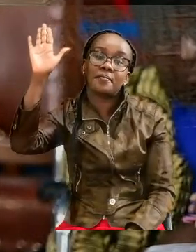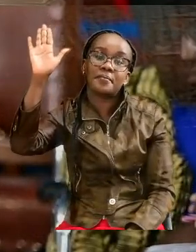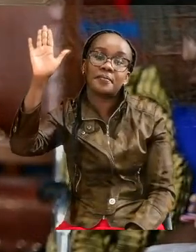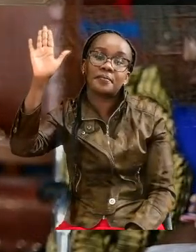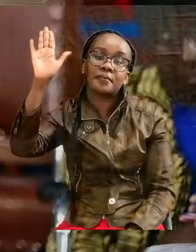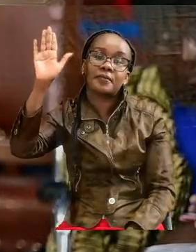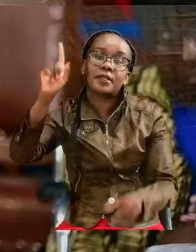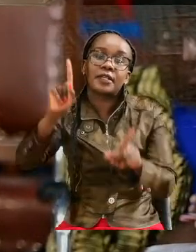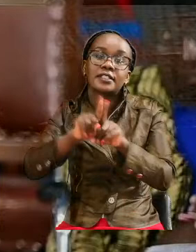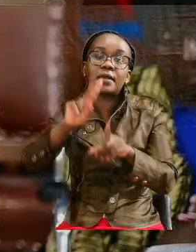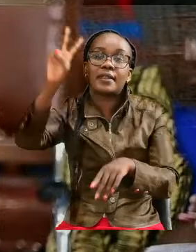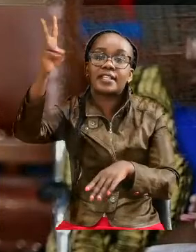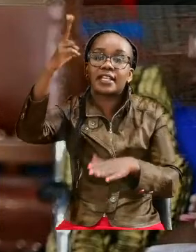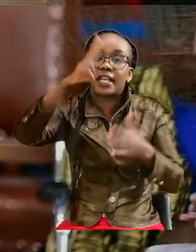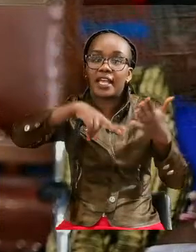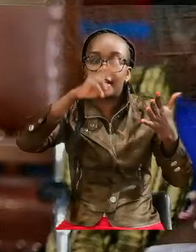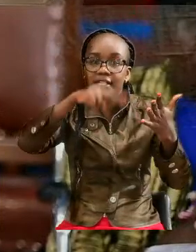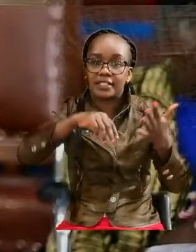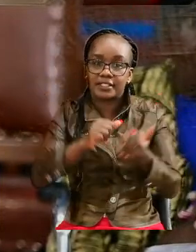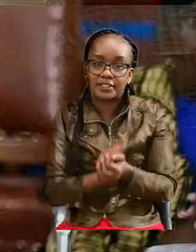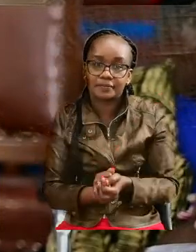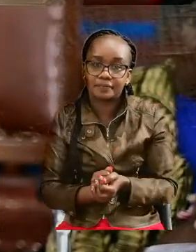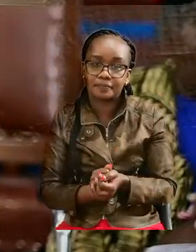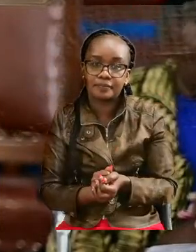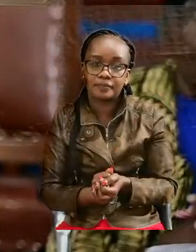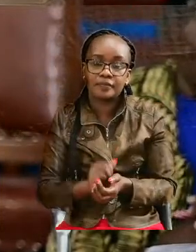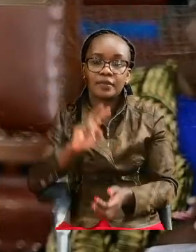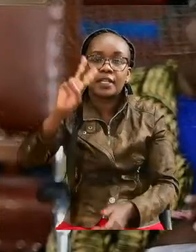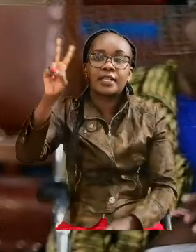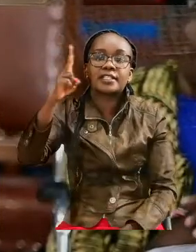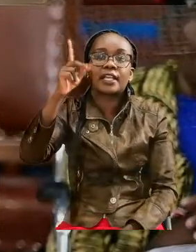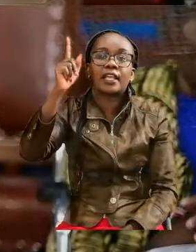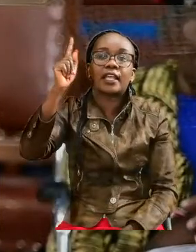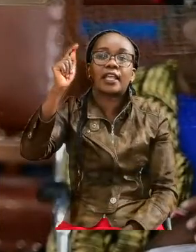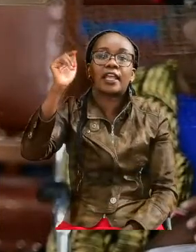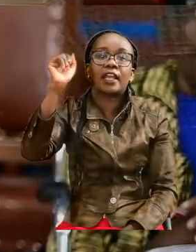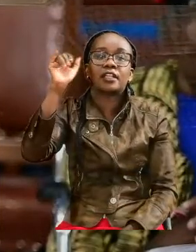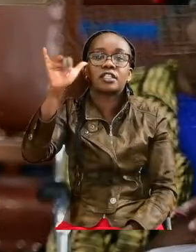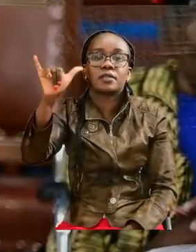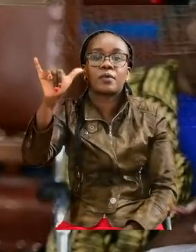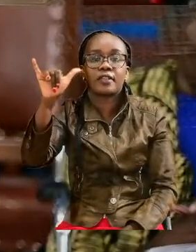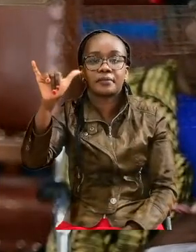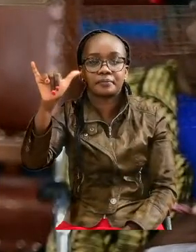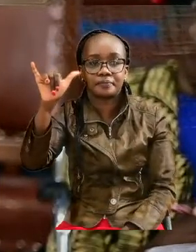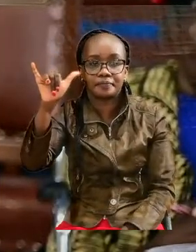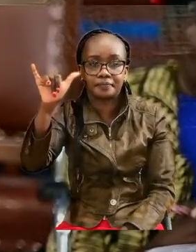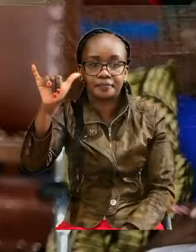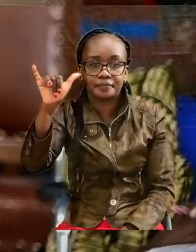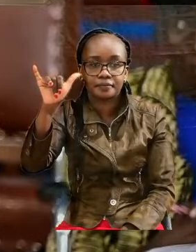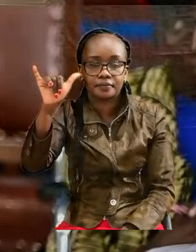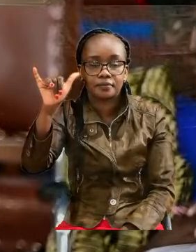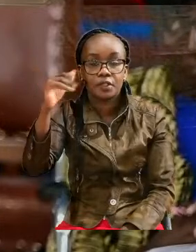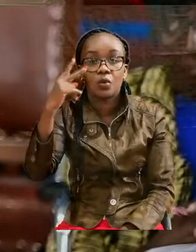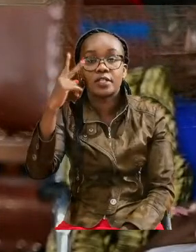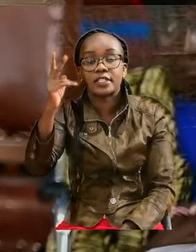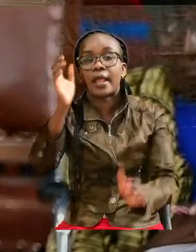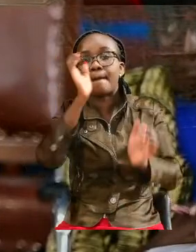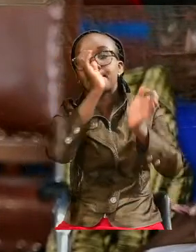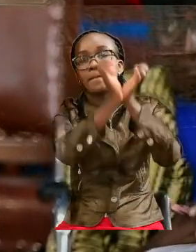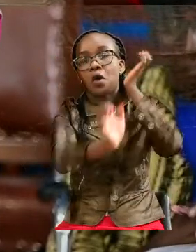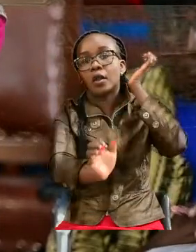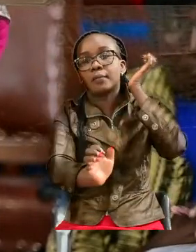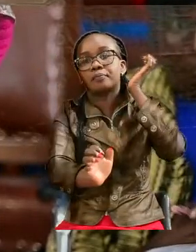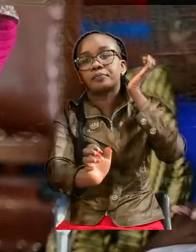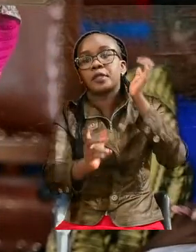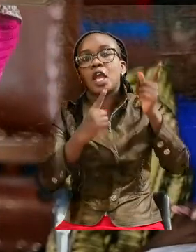In the second reading, in 2 Timothy chapter 1, verse 1 to 7, we see Paul talking